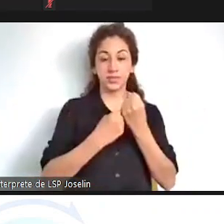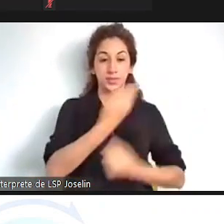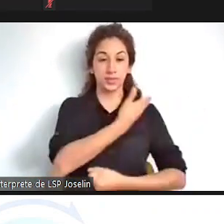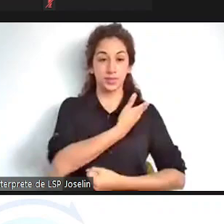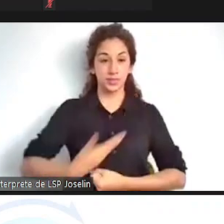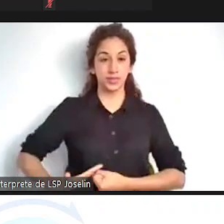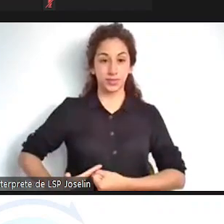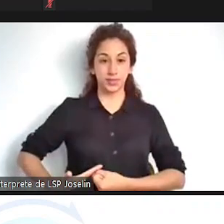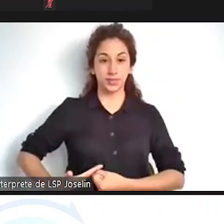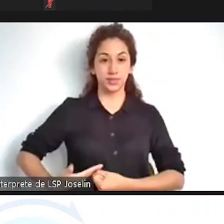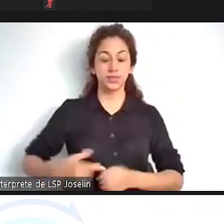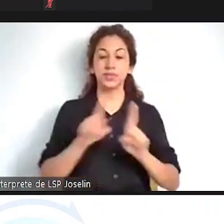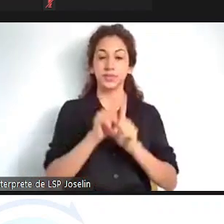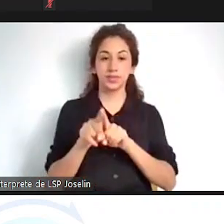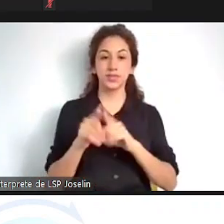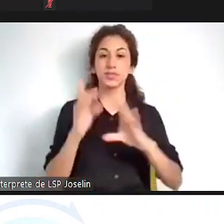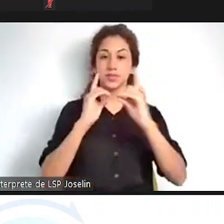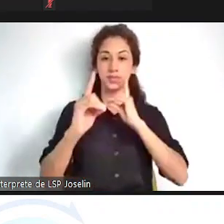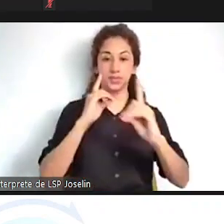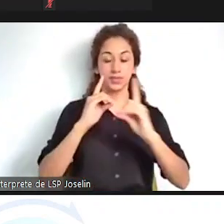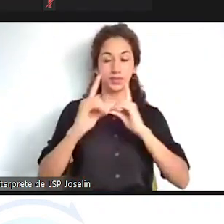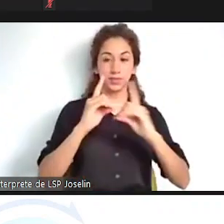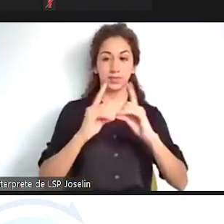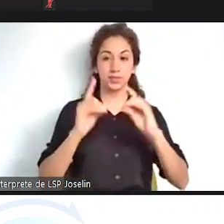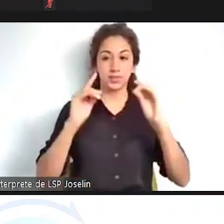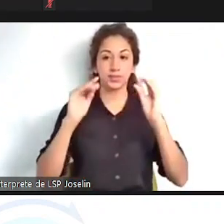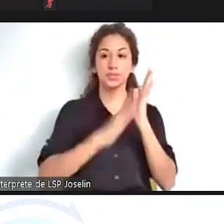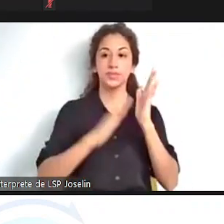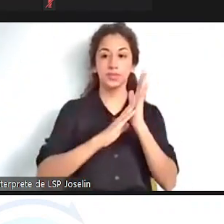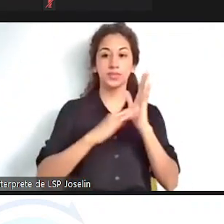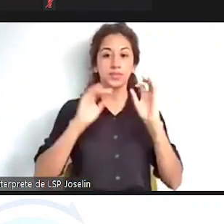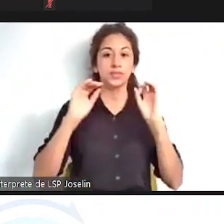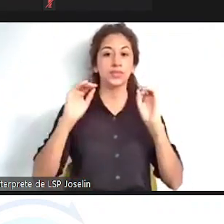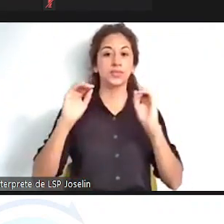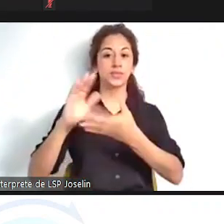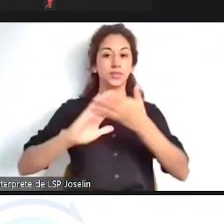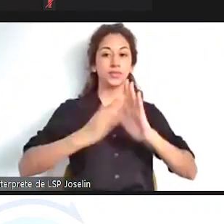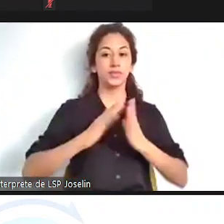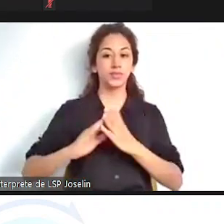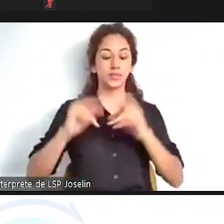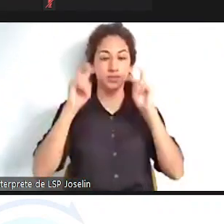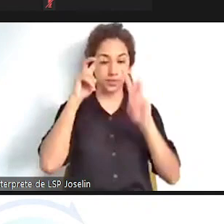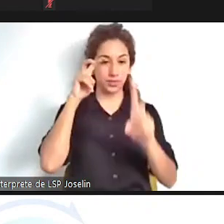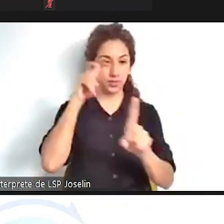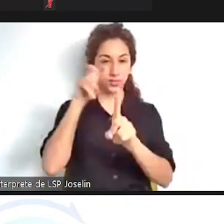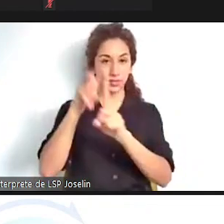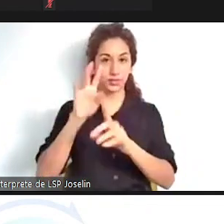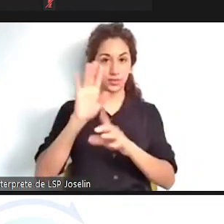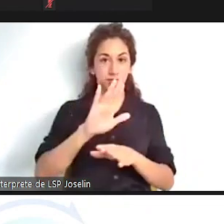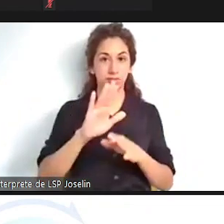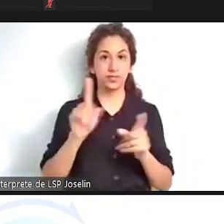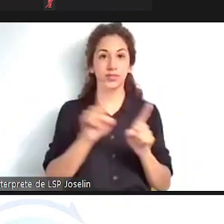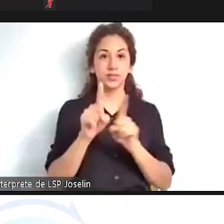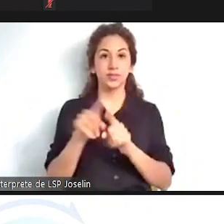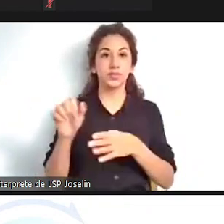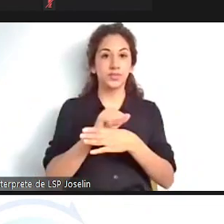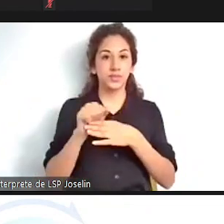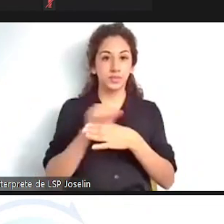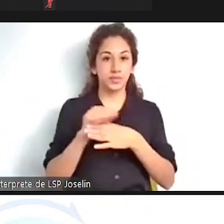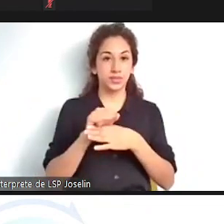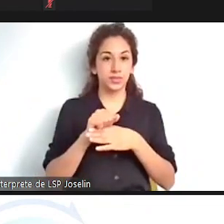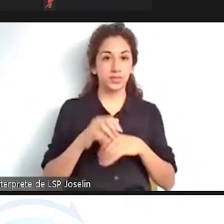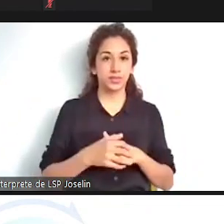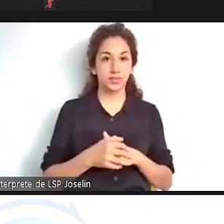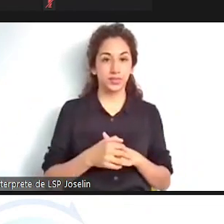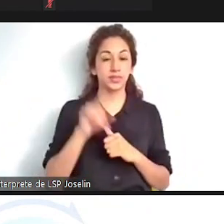support of the state they are going to be able to open a dialogue with social civil society to identify the impacts and improve